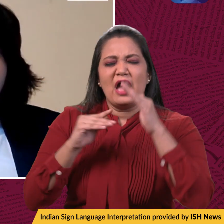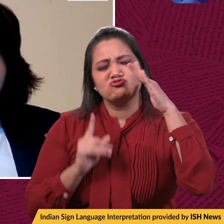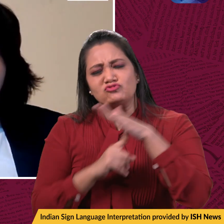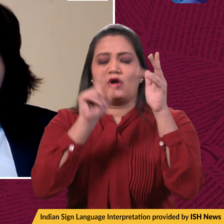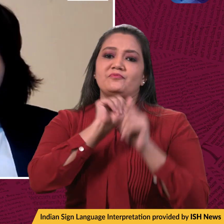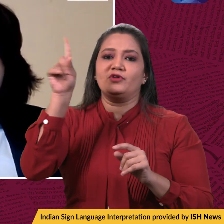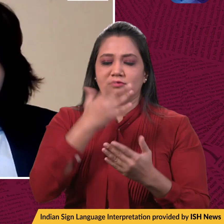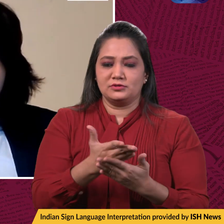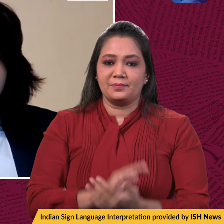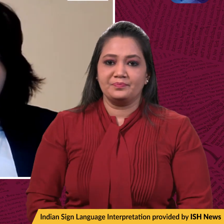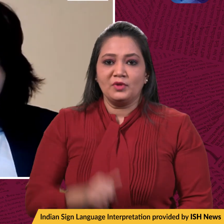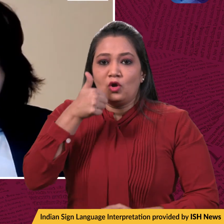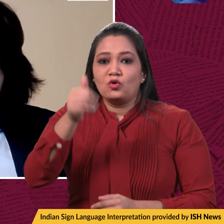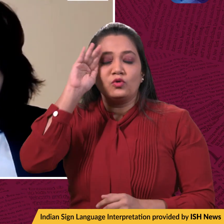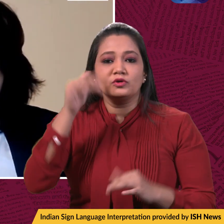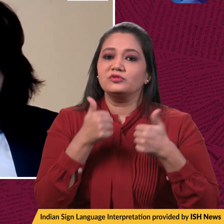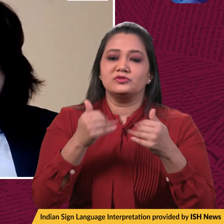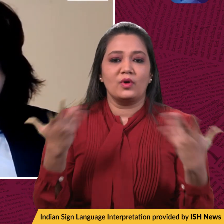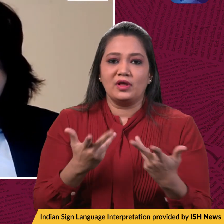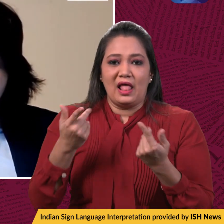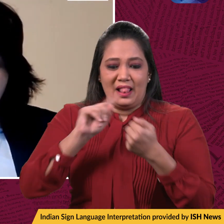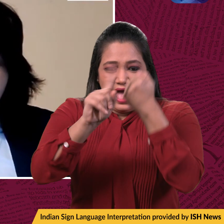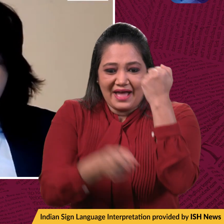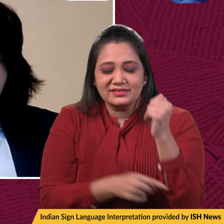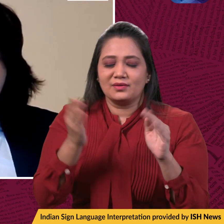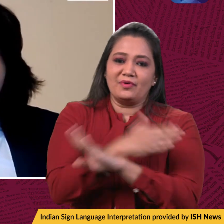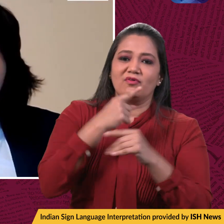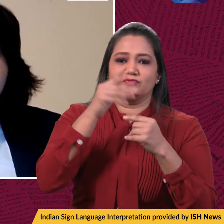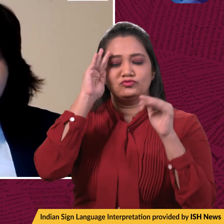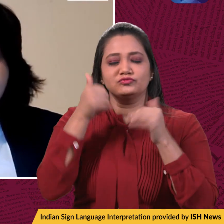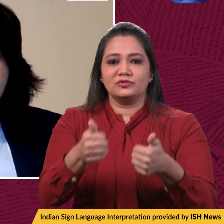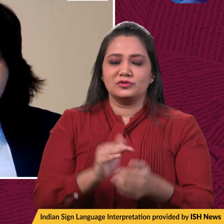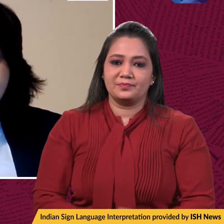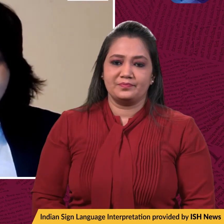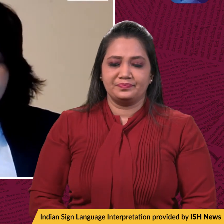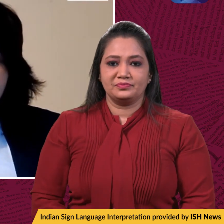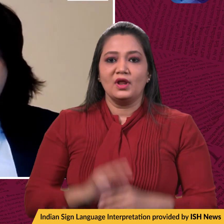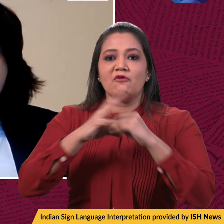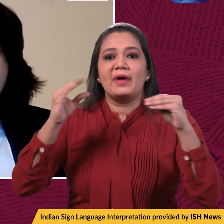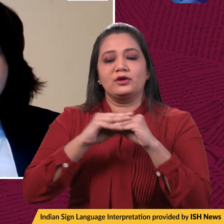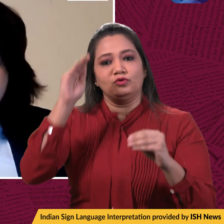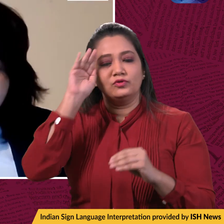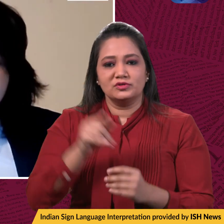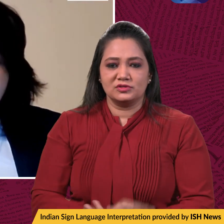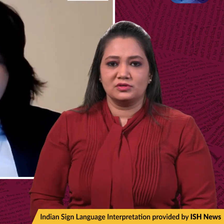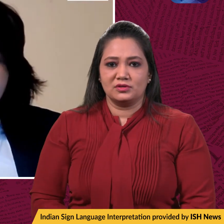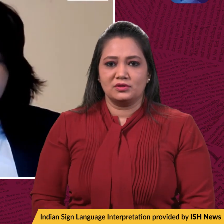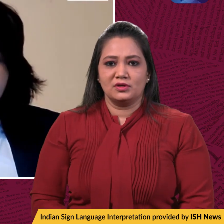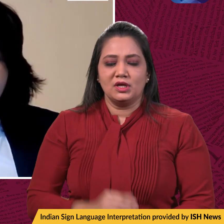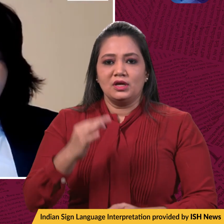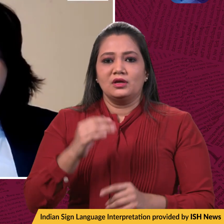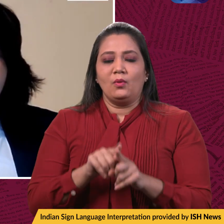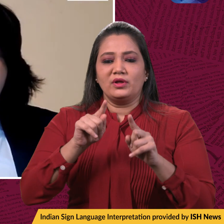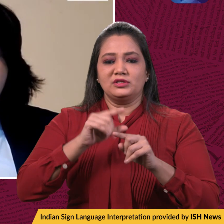And we leave you with one piece of good news before we wrap up this bulletin, and this is news coming in from Bengaluru. A special campus